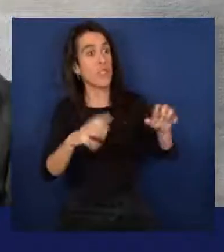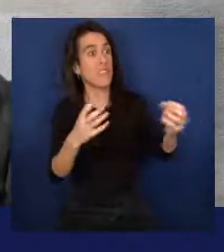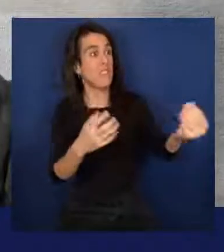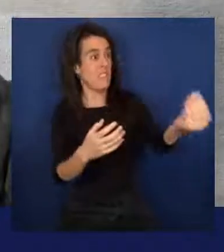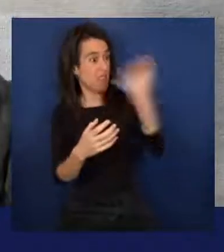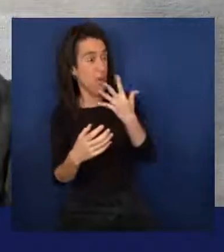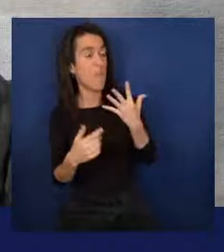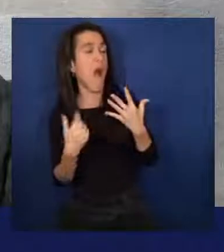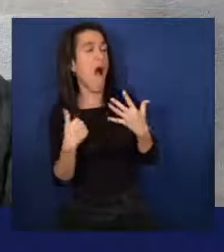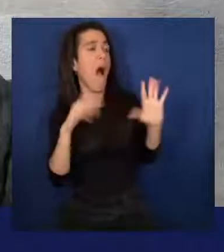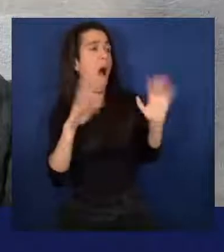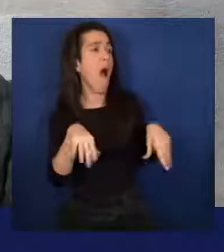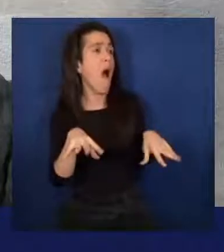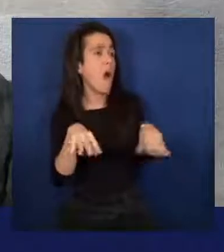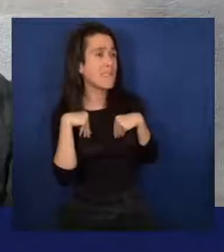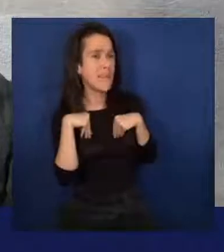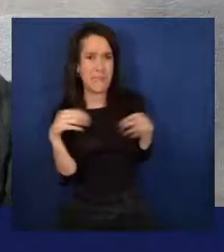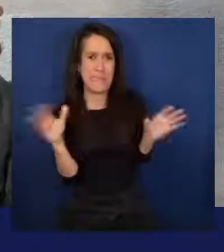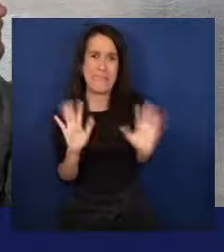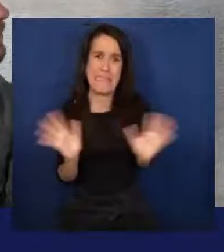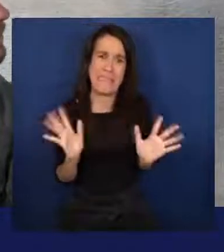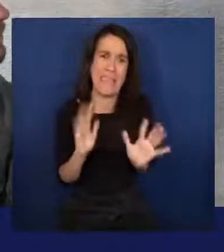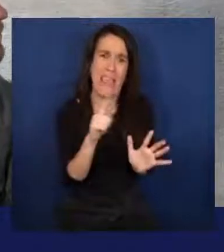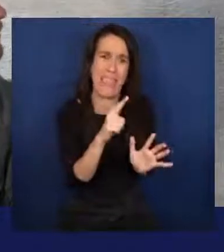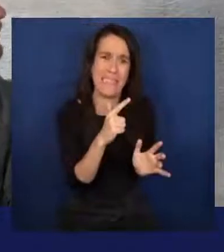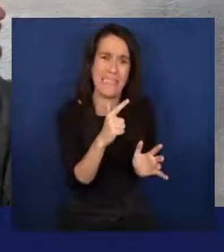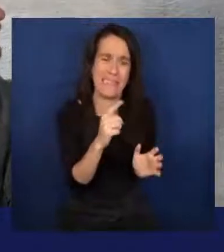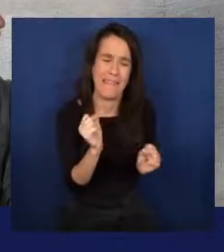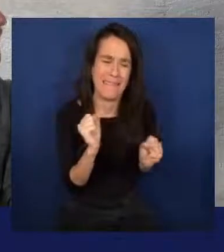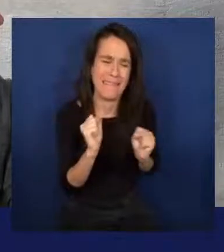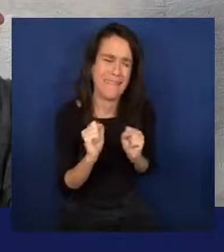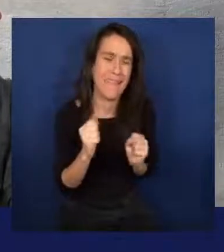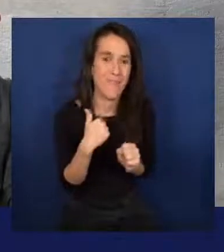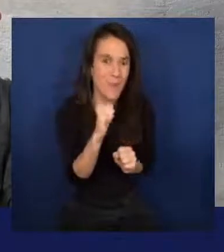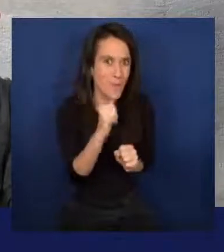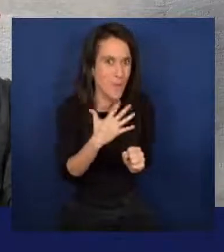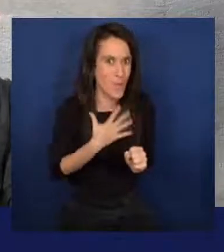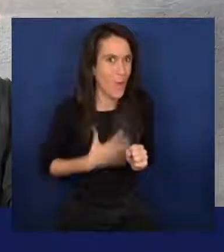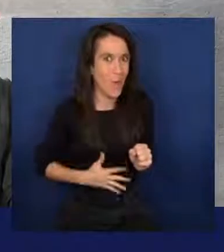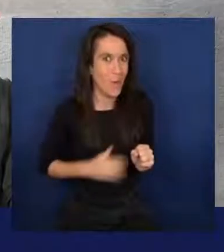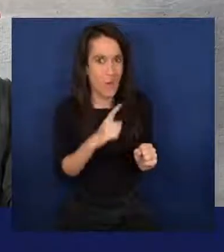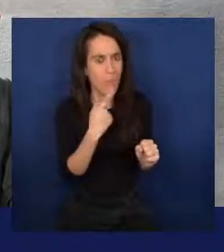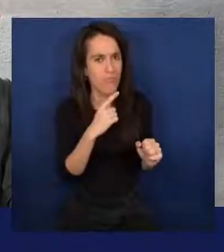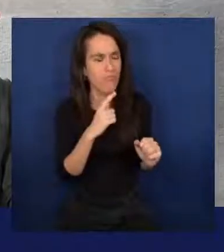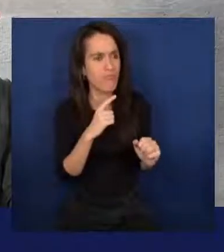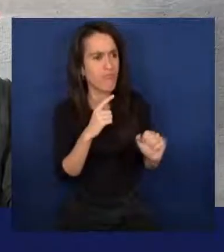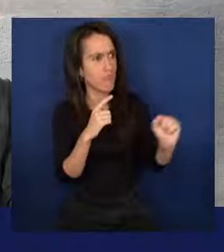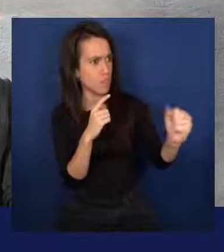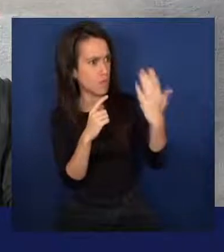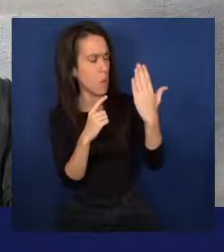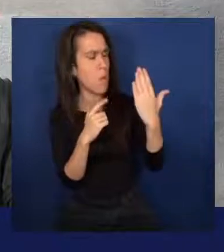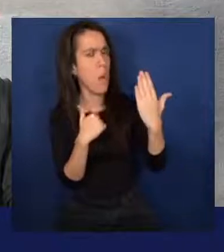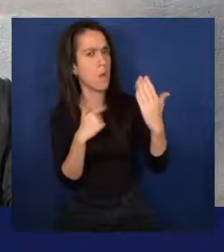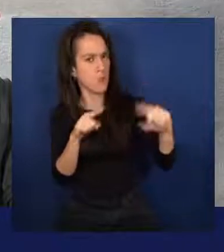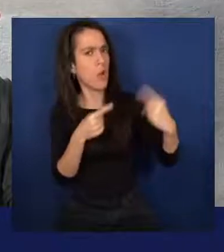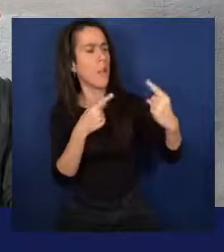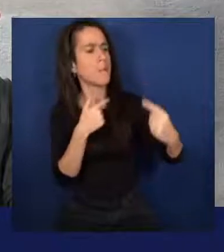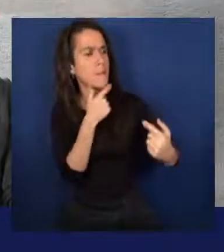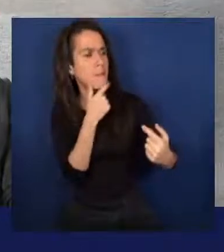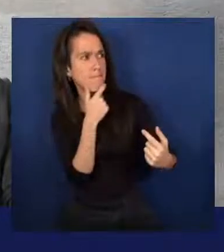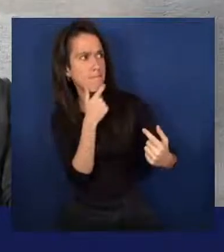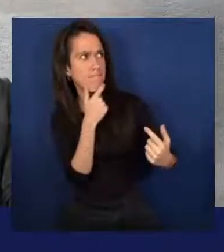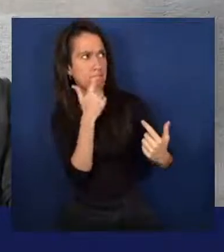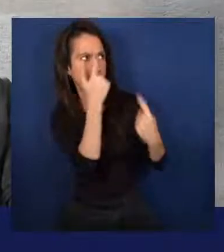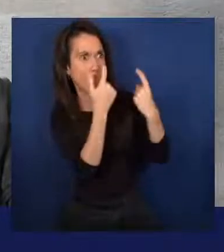Because that's a terrible answer, and it should be immediately challenged. I kind of want a little business card that says computers are often